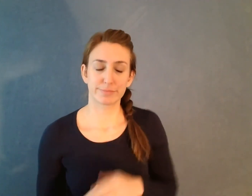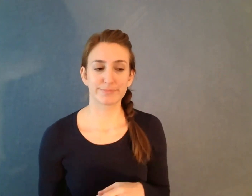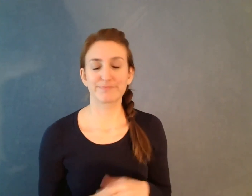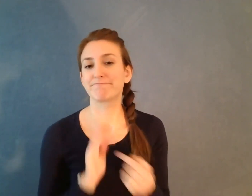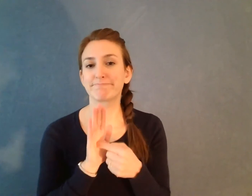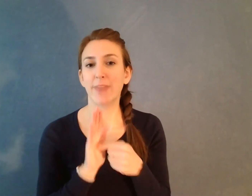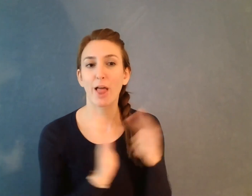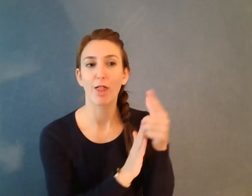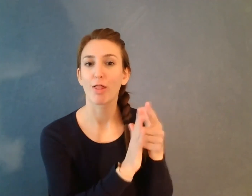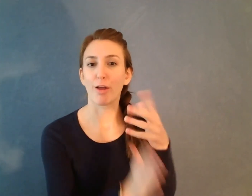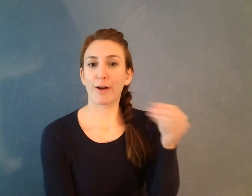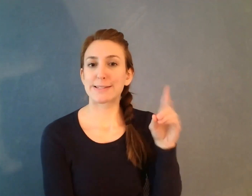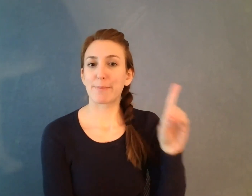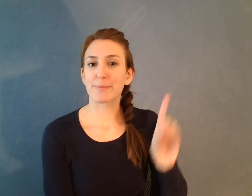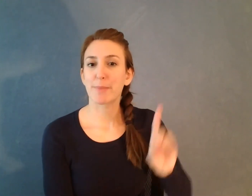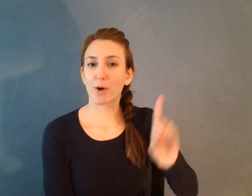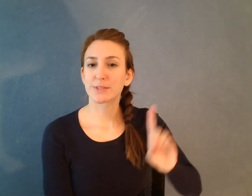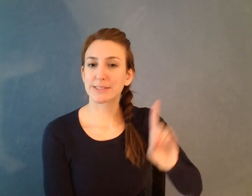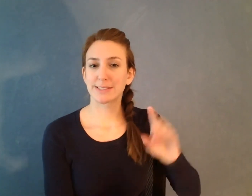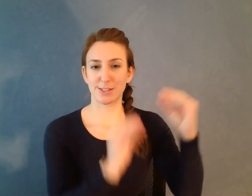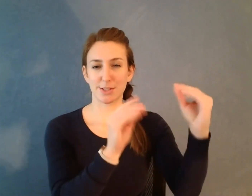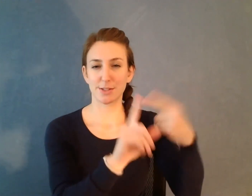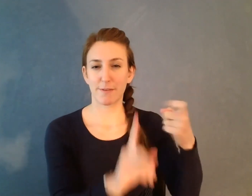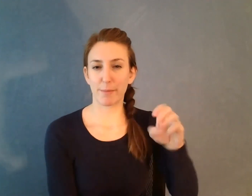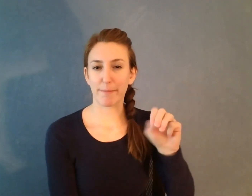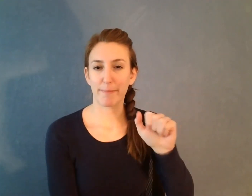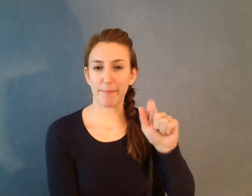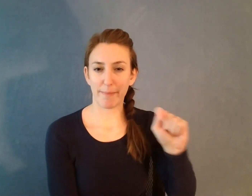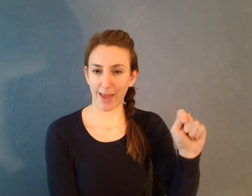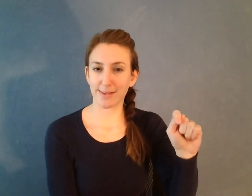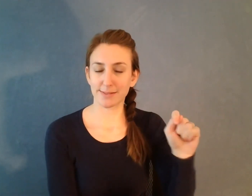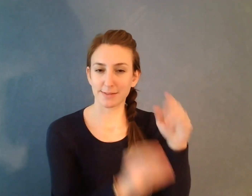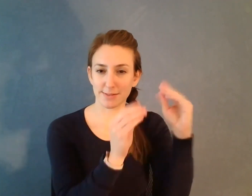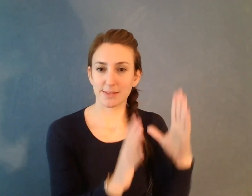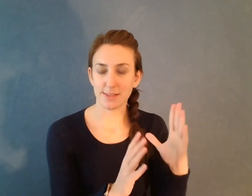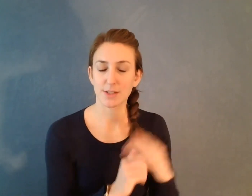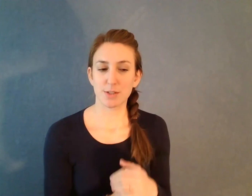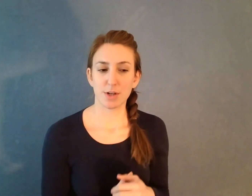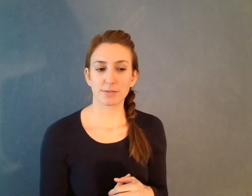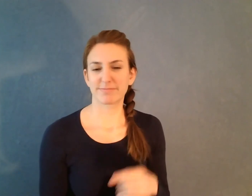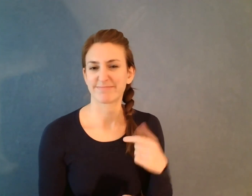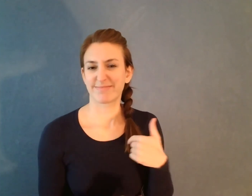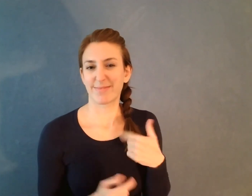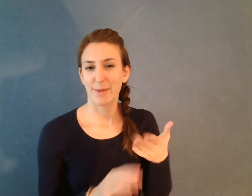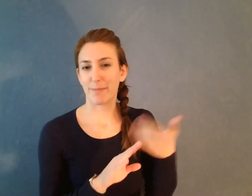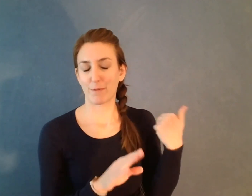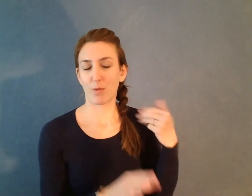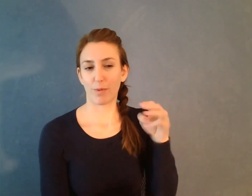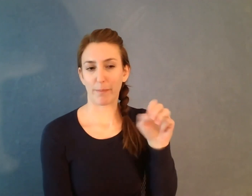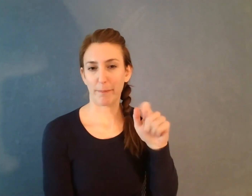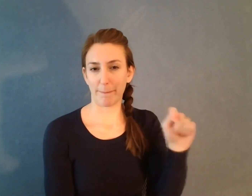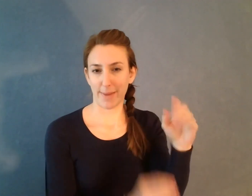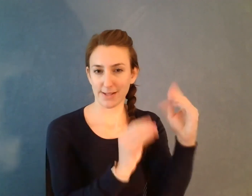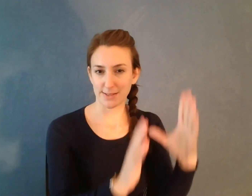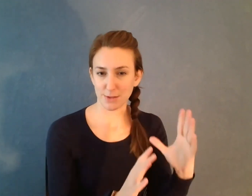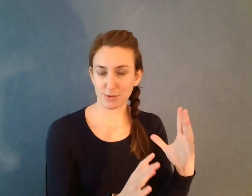which was taught by Matt. It was such a great class. I had Matt for my Chicano Latin Studies class, which was